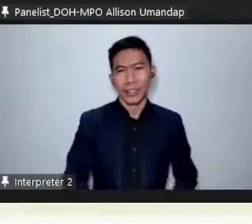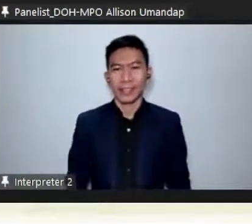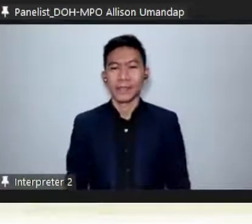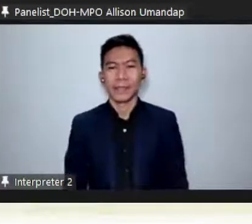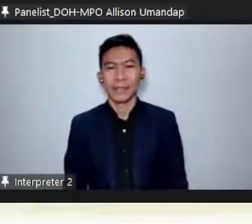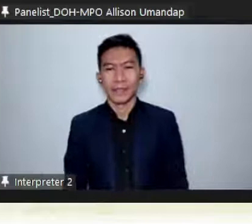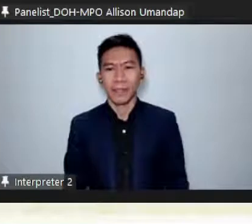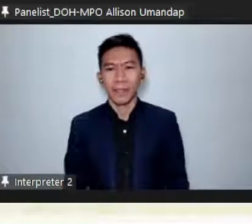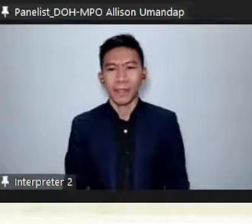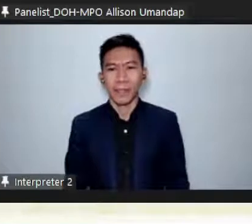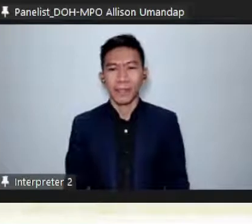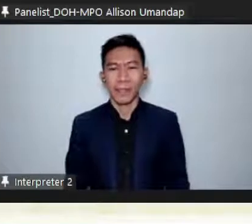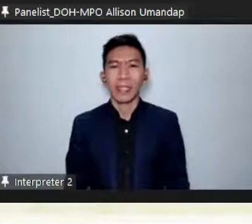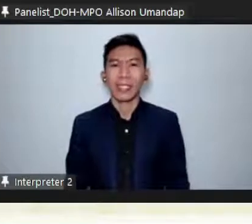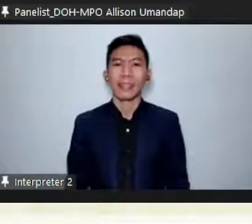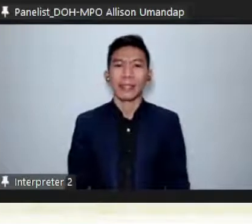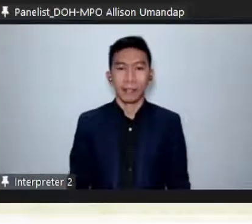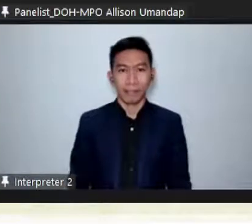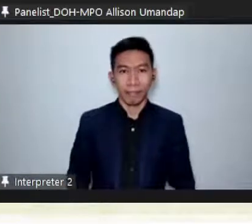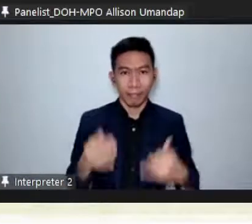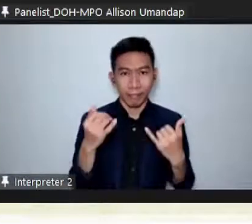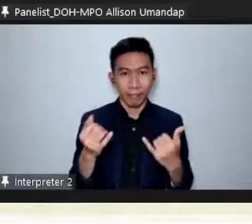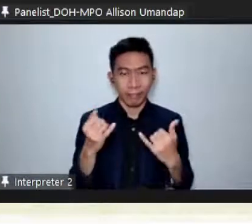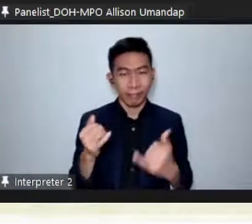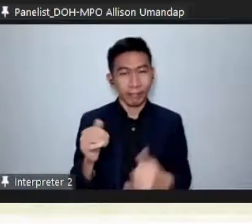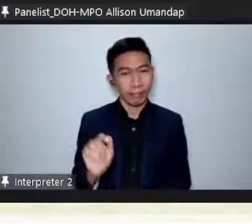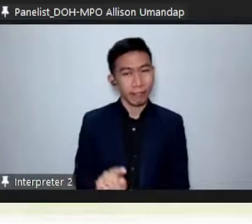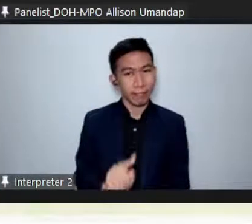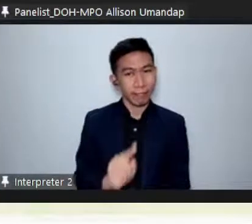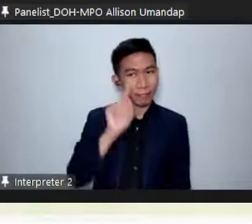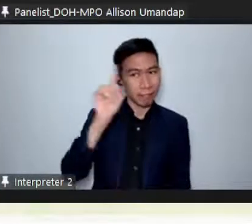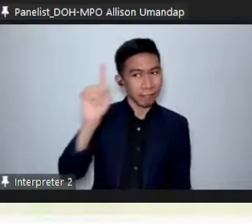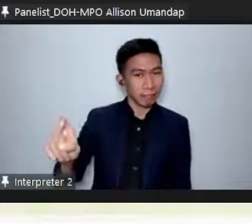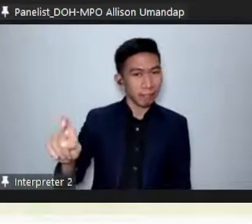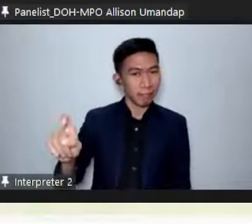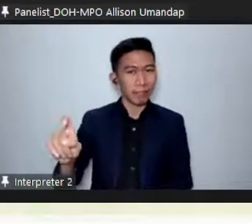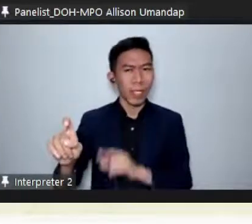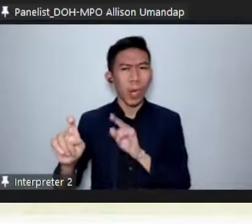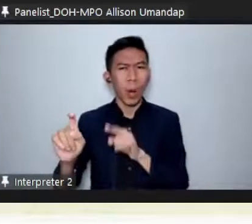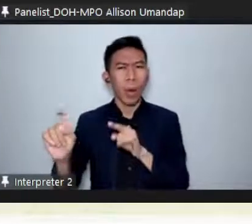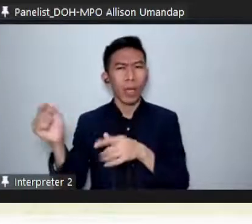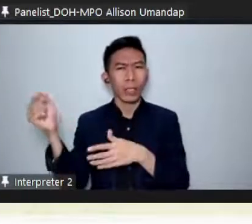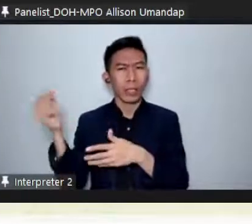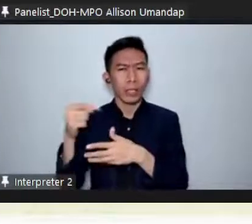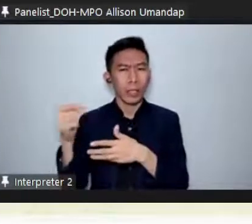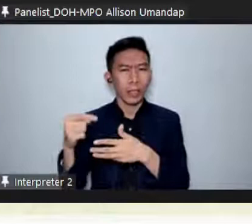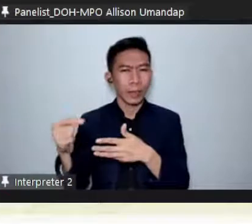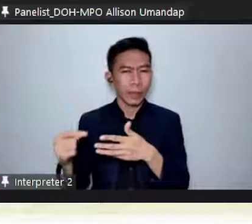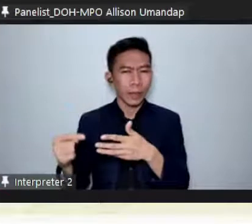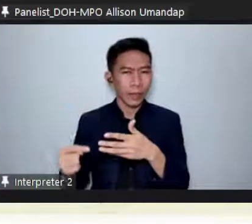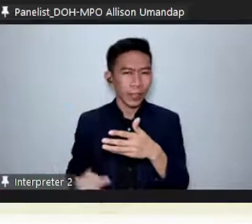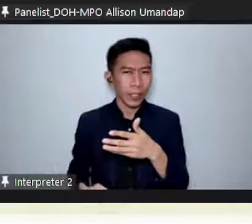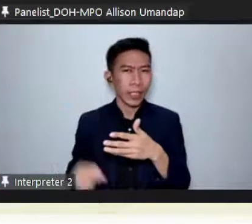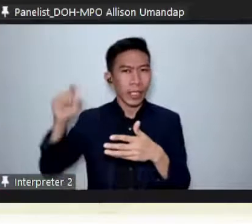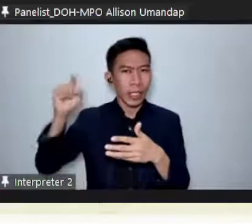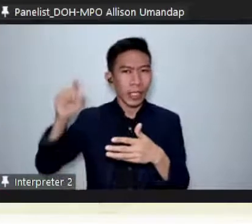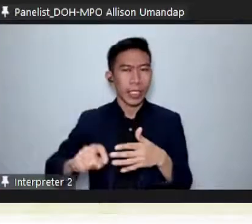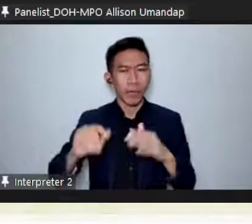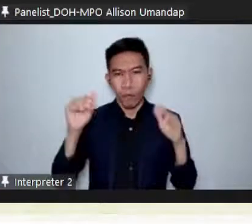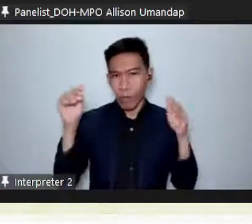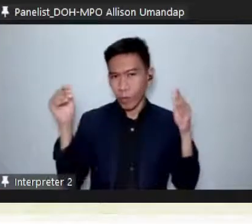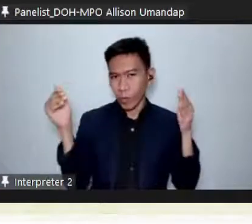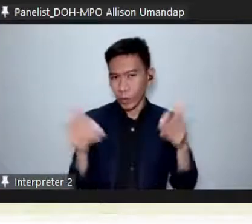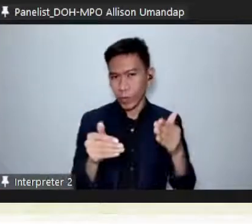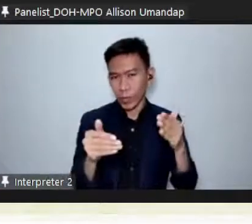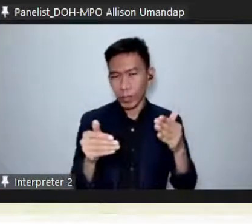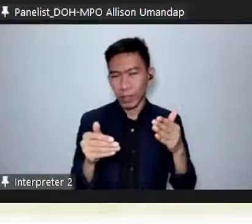talaga. So the question now is what the key areas that we need to focus on.